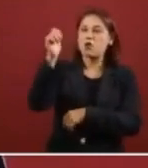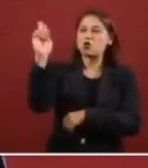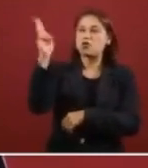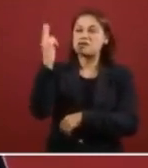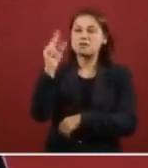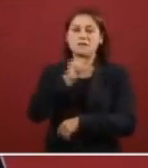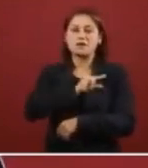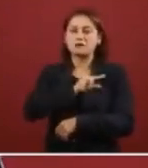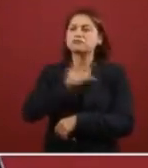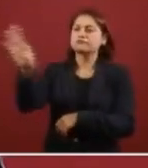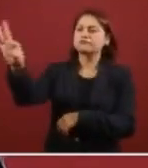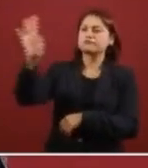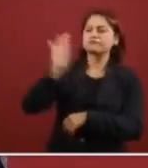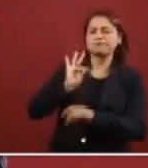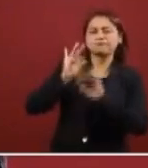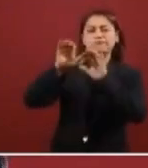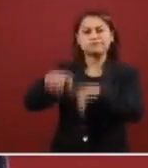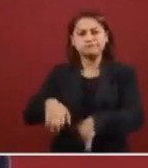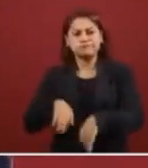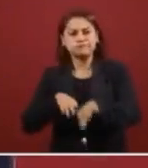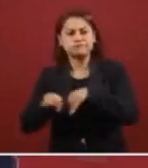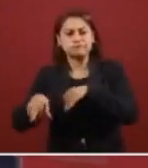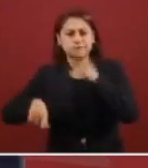Because they had